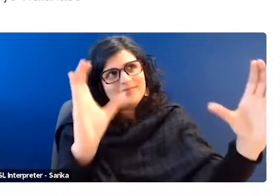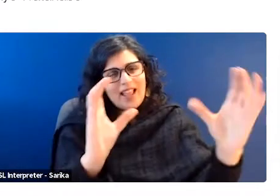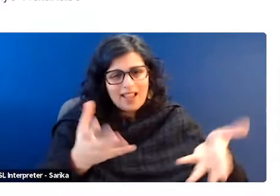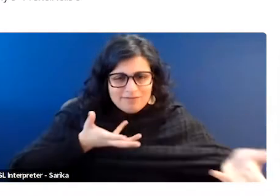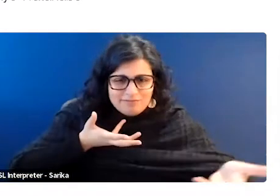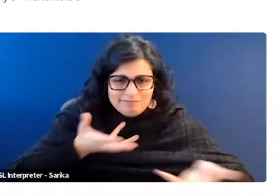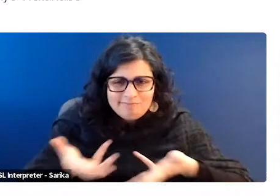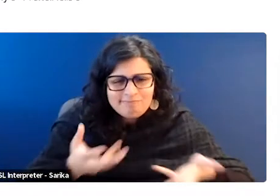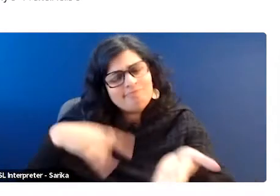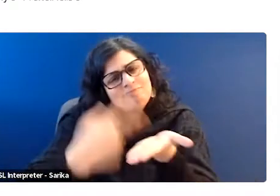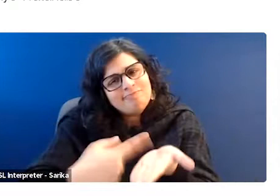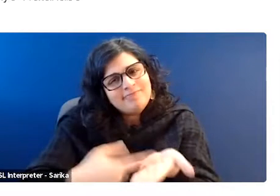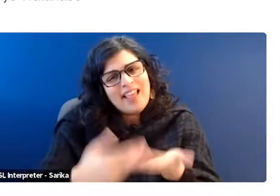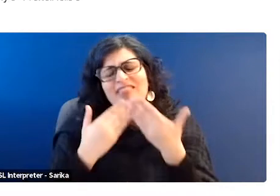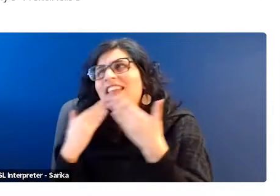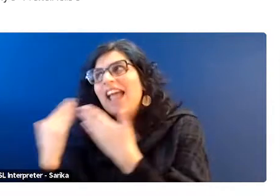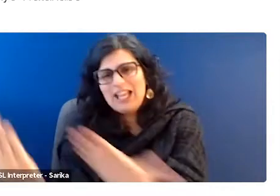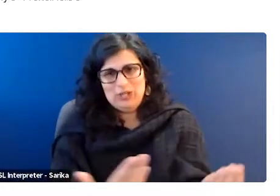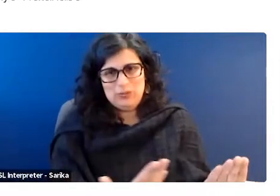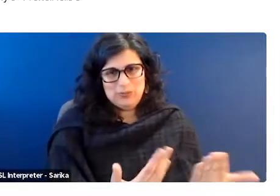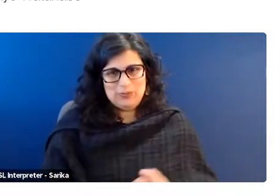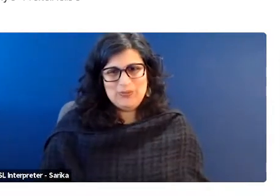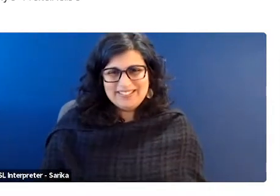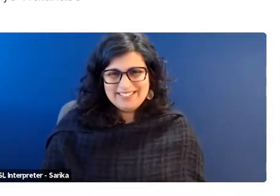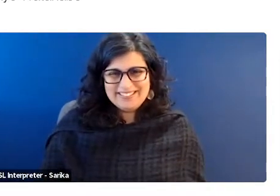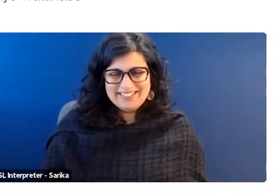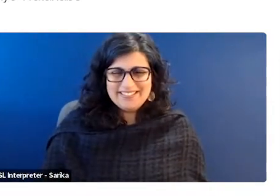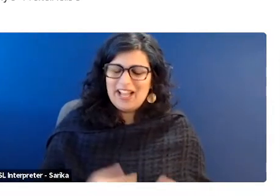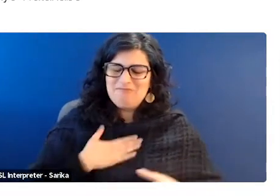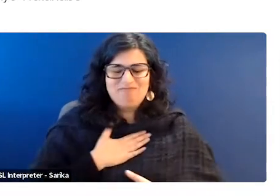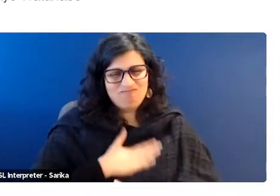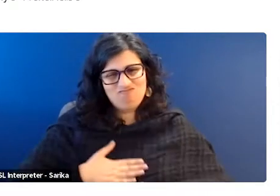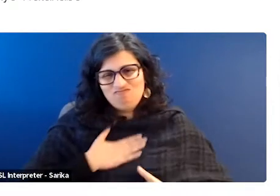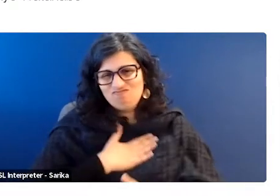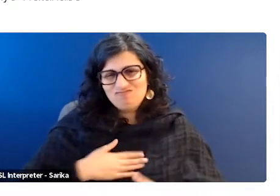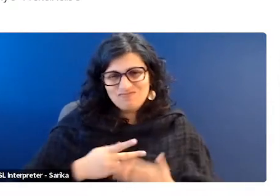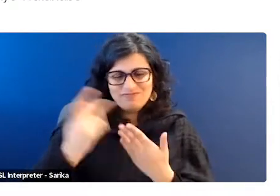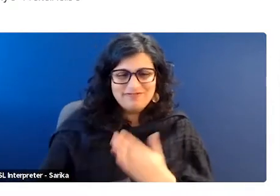it. Yeah, thank you so much. I had a really good time doing this.